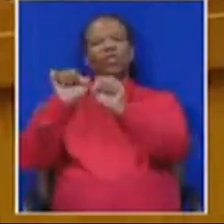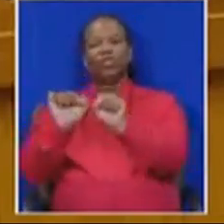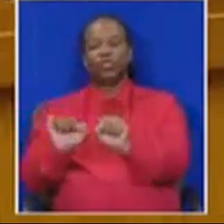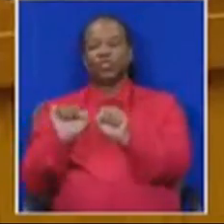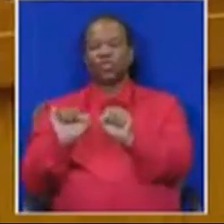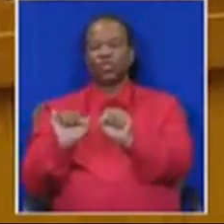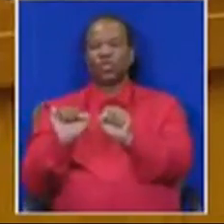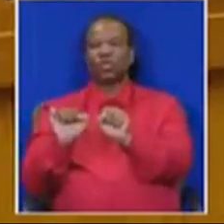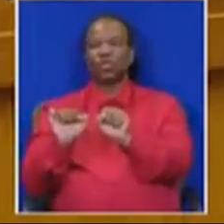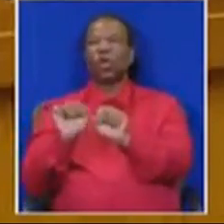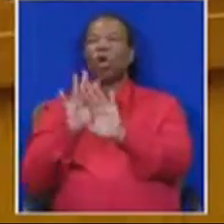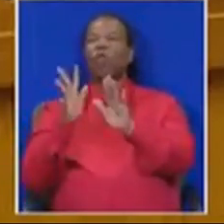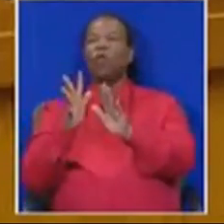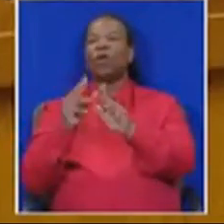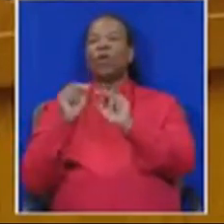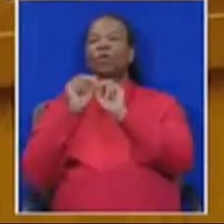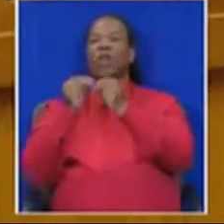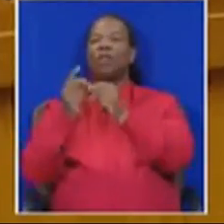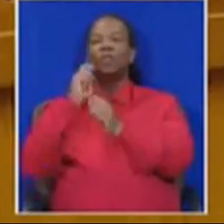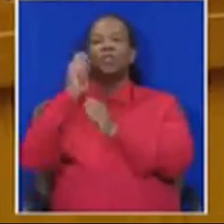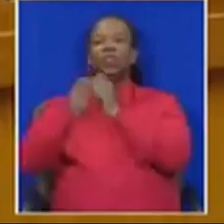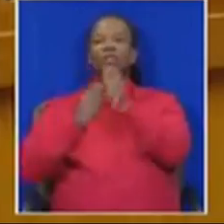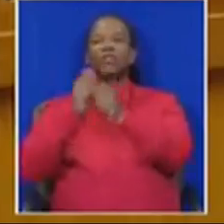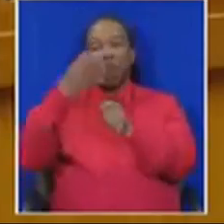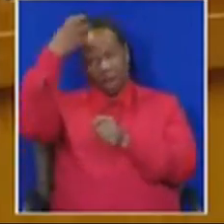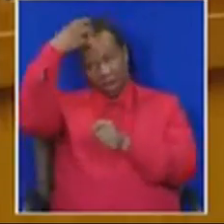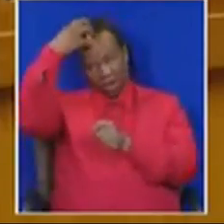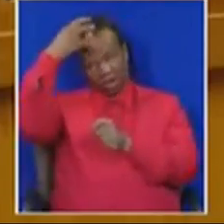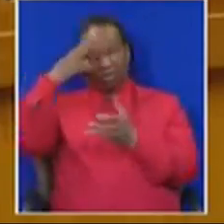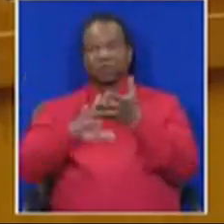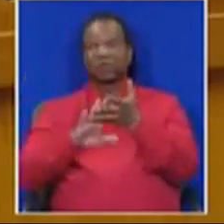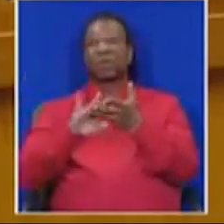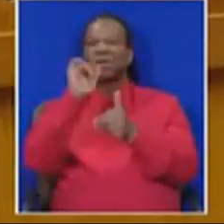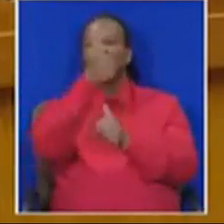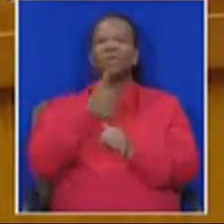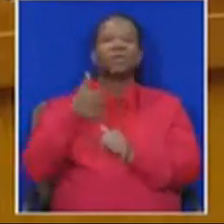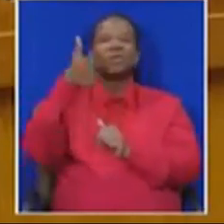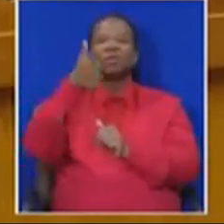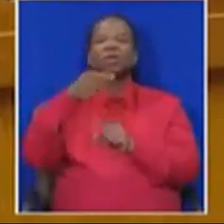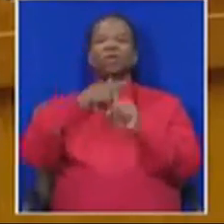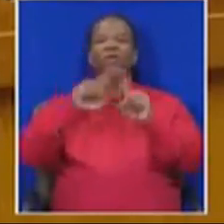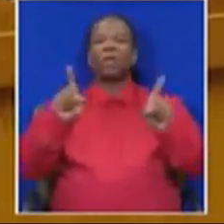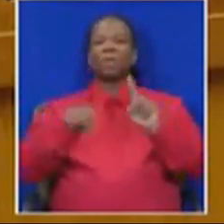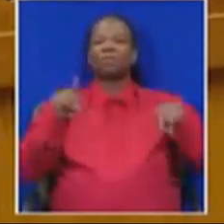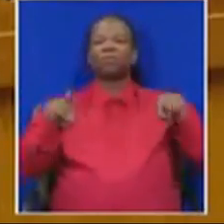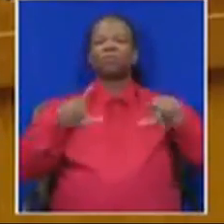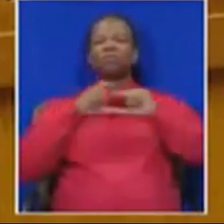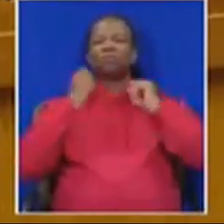National House of Traditional Leaders, leaders of faith-based organizations,